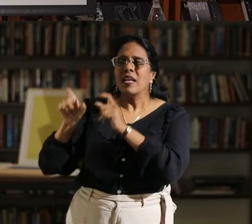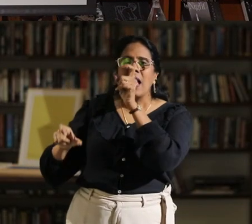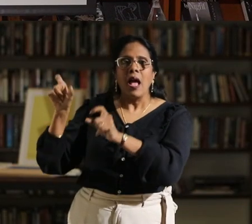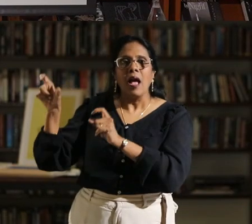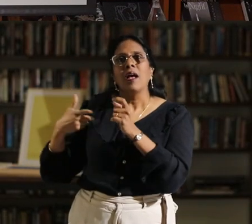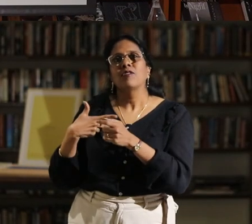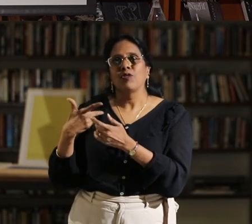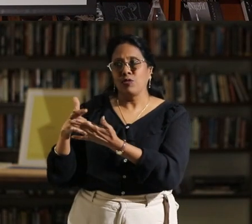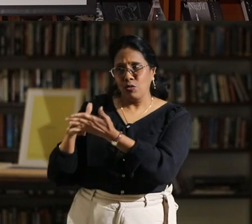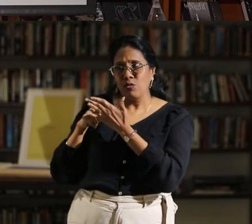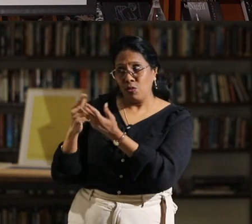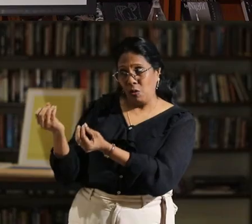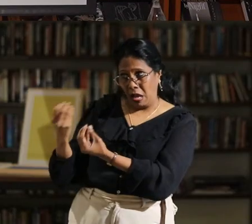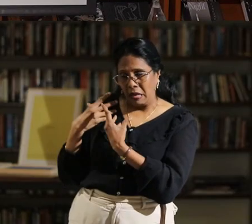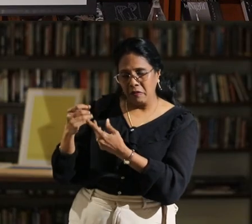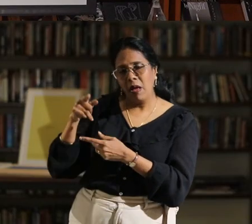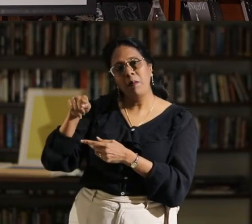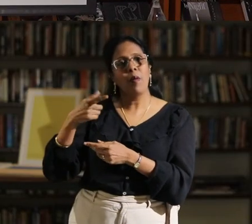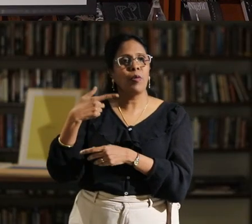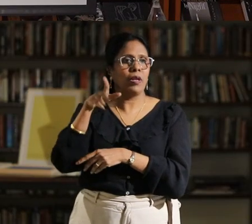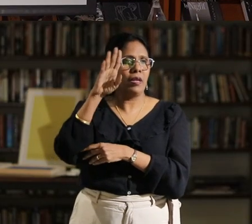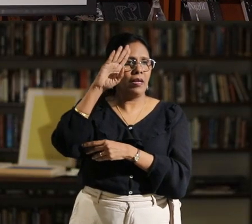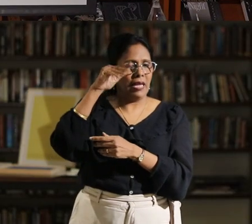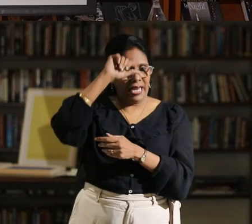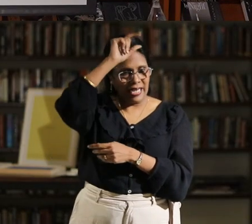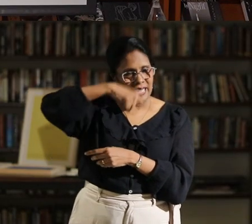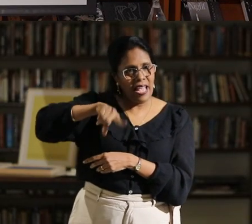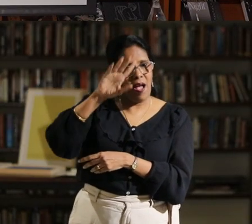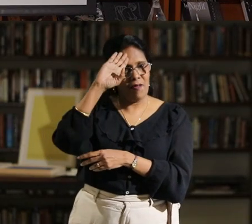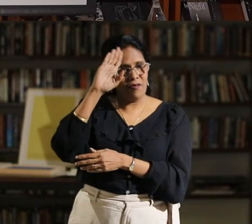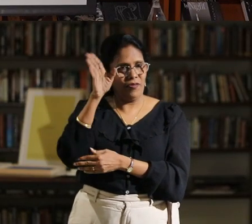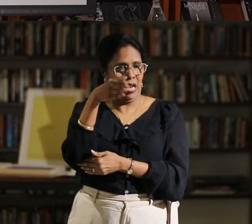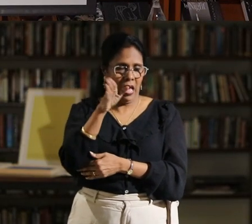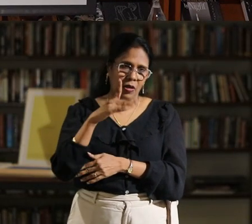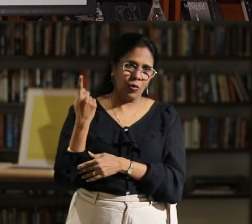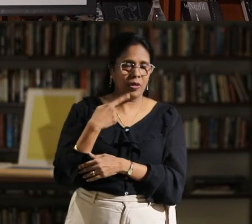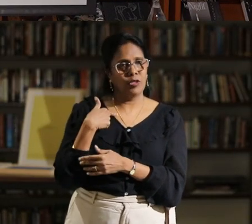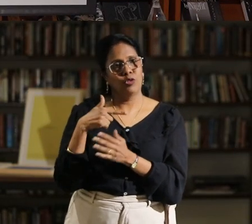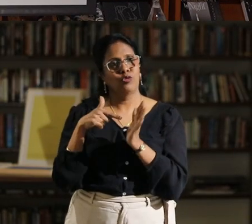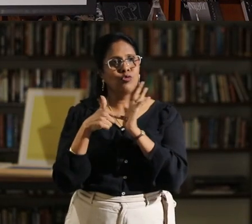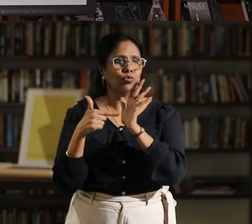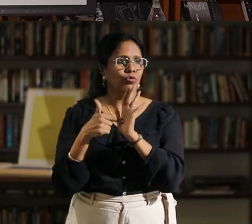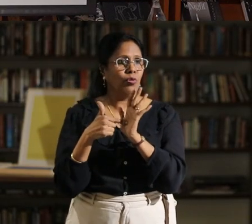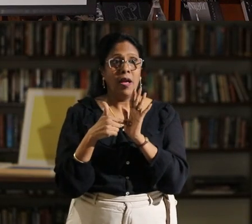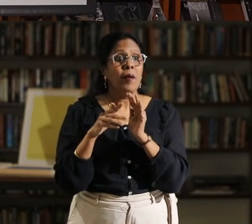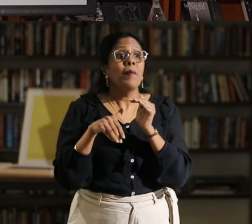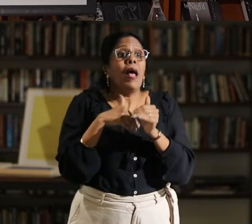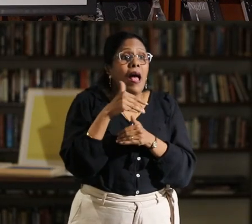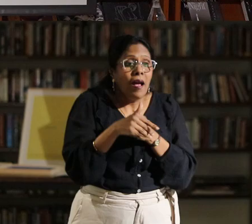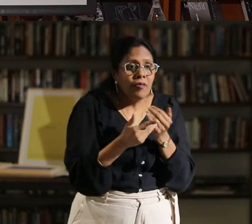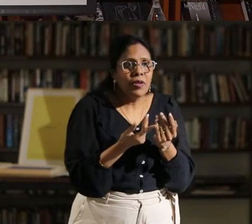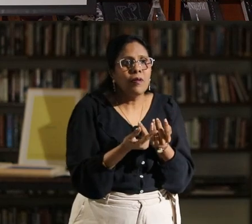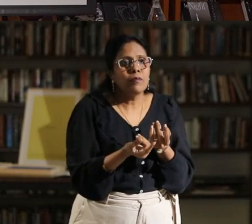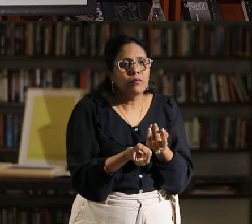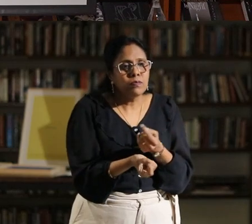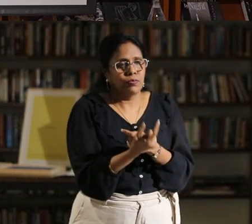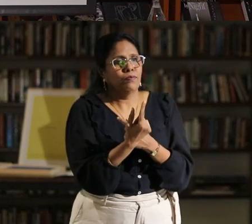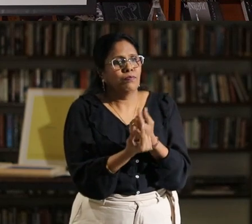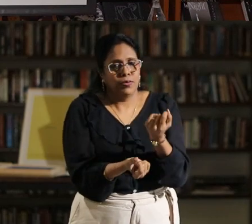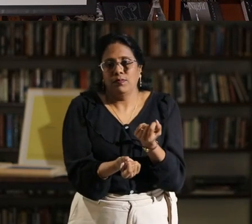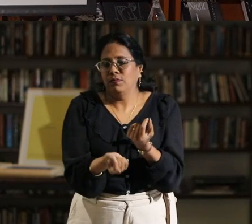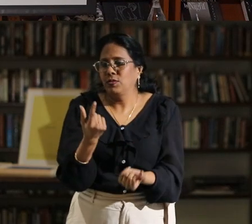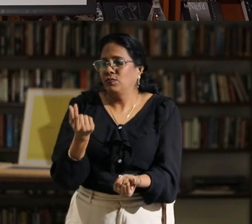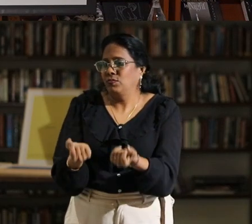houses or it came to particular shops. And then there were some really interesting bits of information that popped up. It's